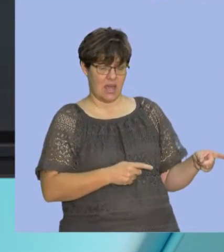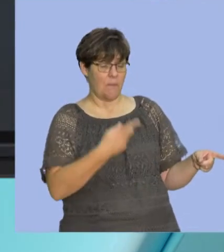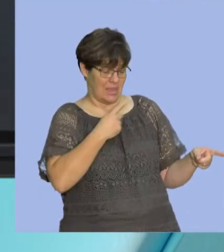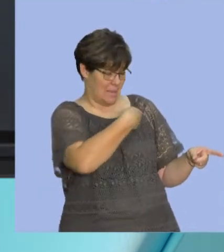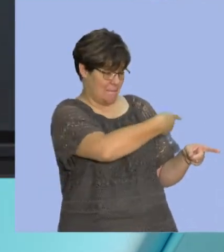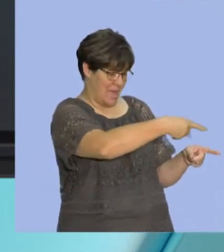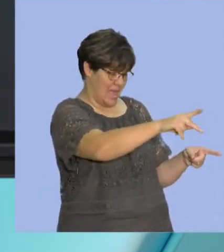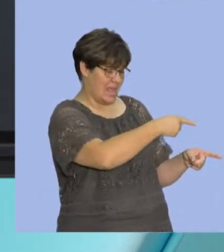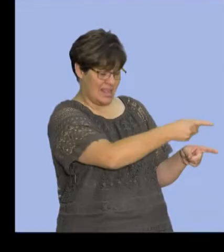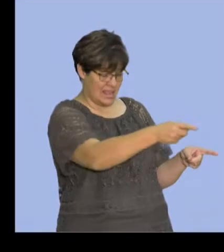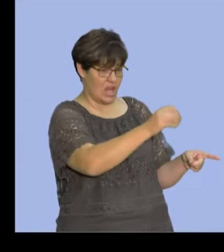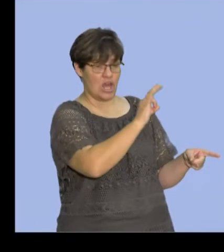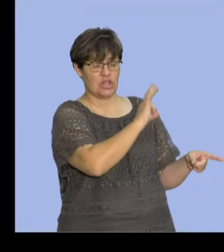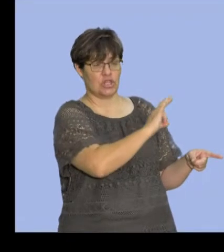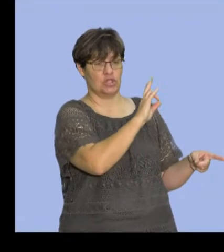of